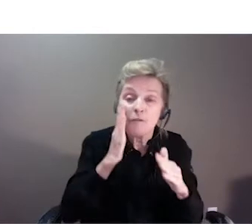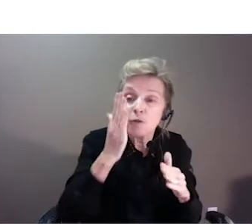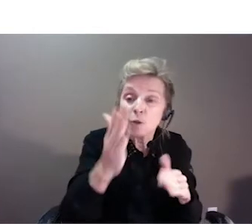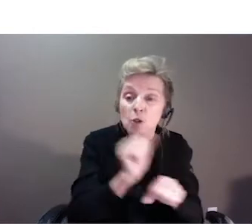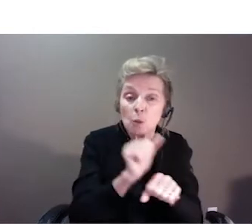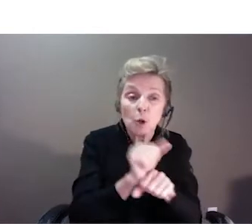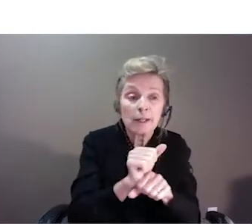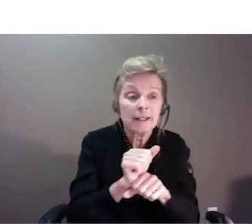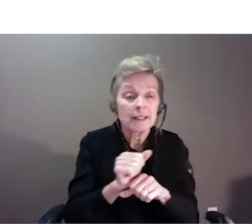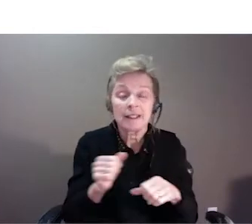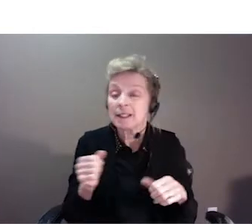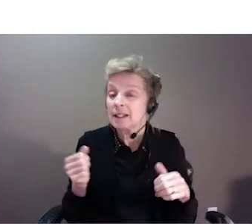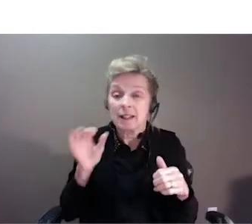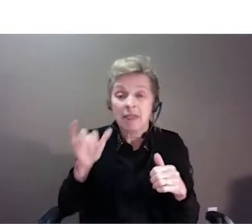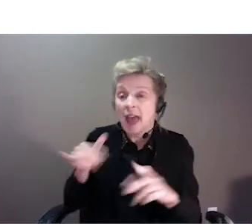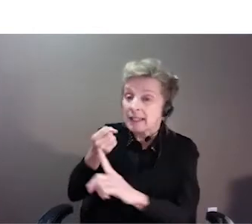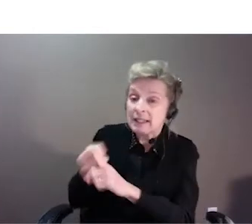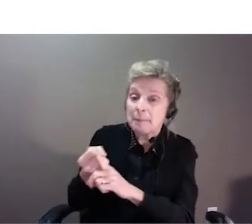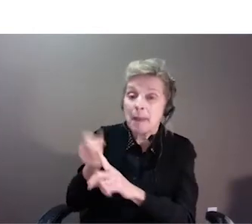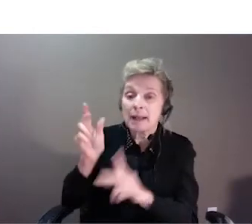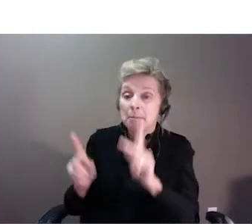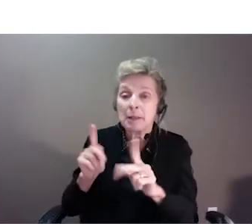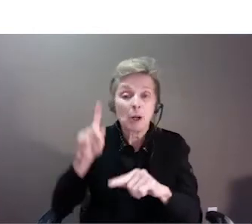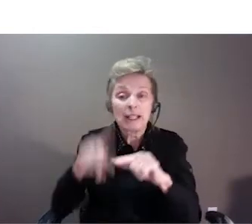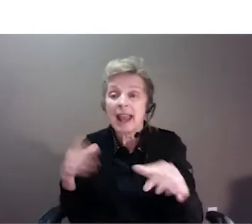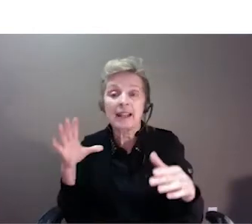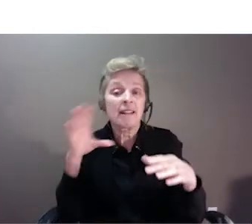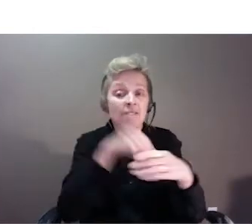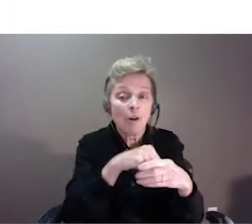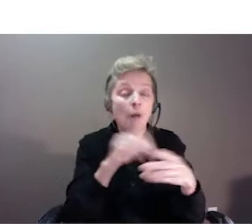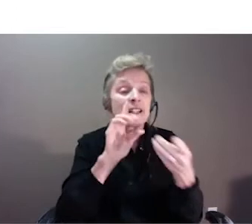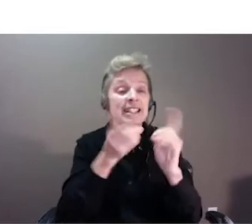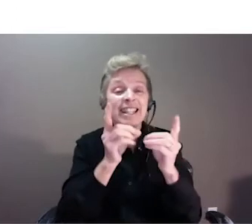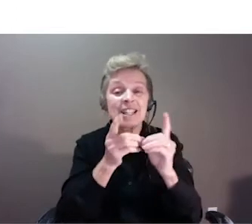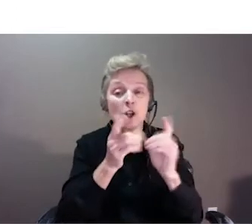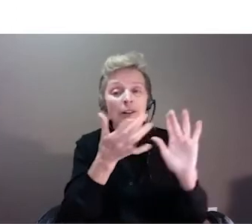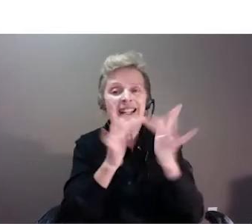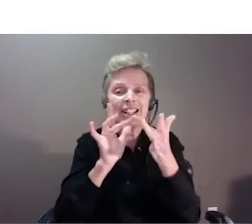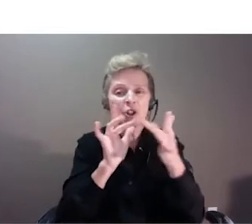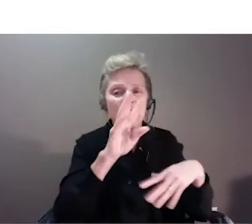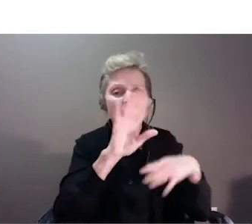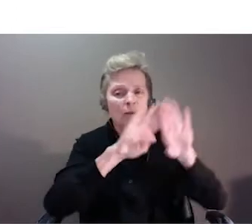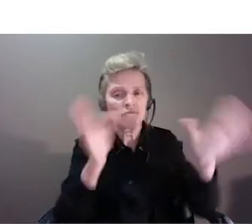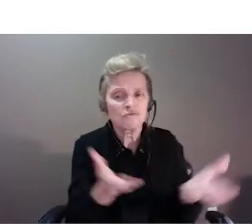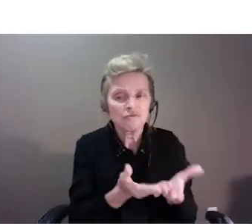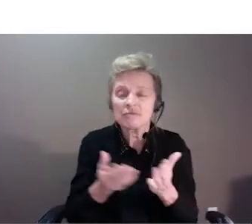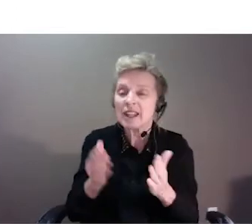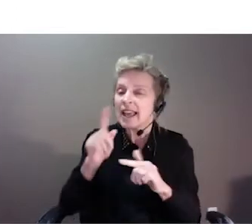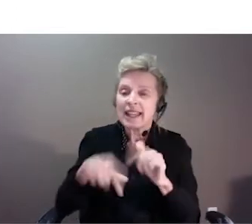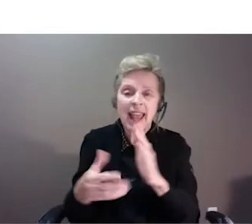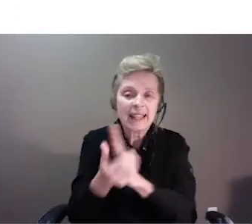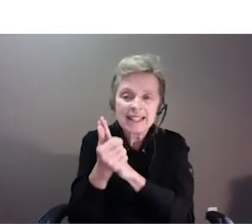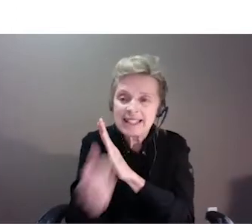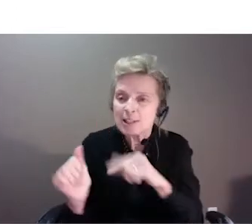affect people participating in the digital world, getting proper education or skills training, finding or sustaining